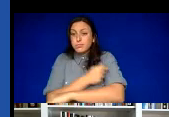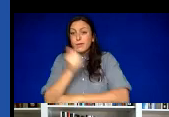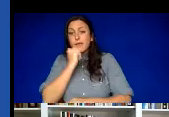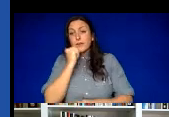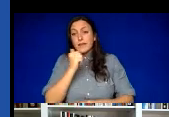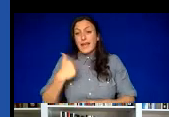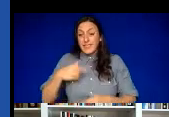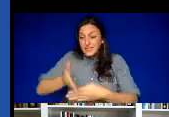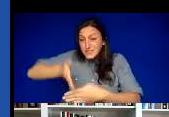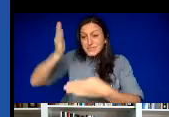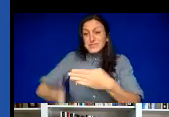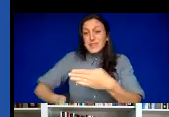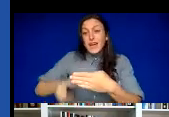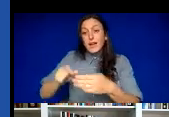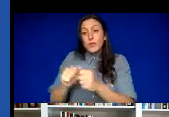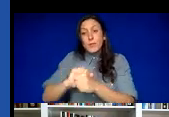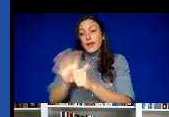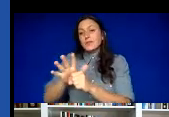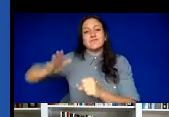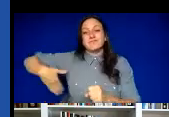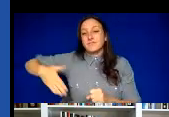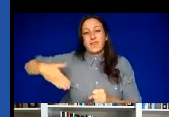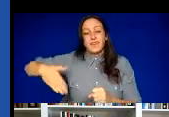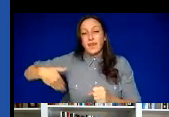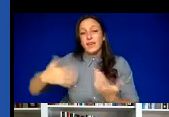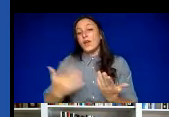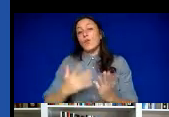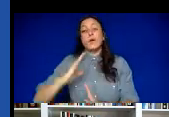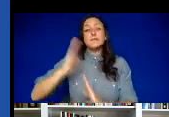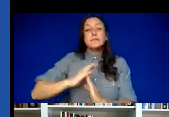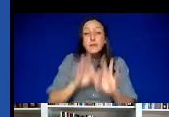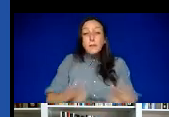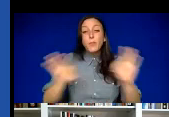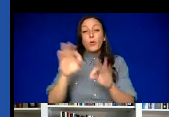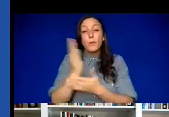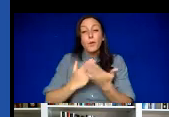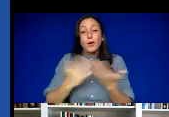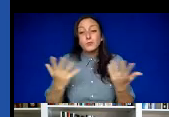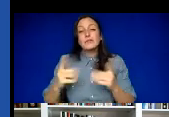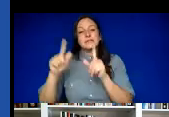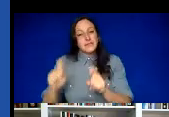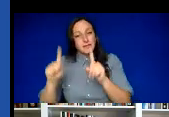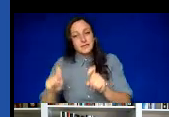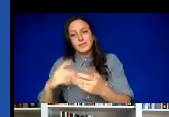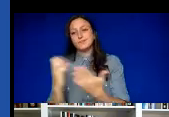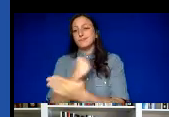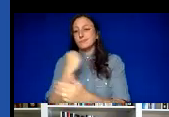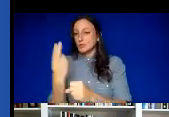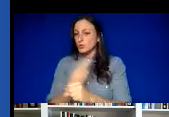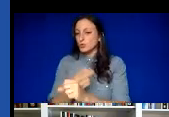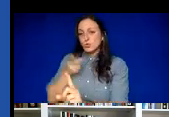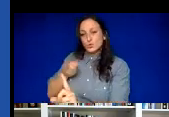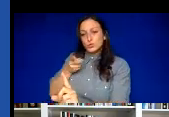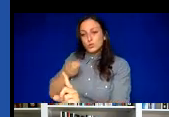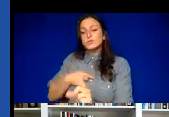pandemic yet. And testing is one of the absolutely critical pillars of our response. It's critical to keeping